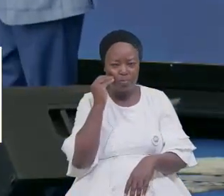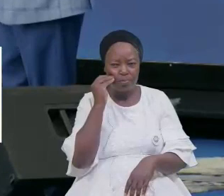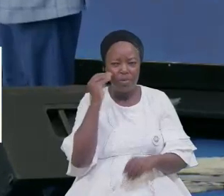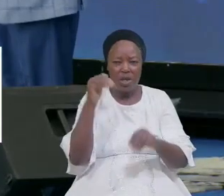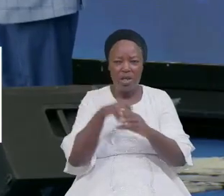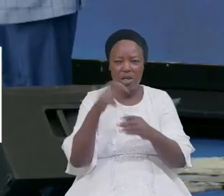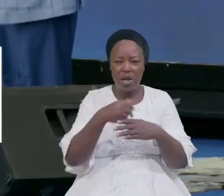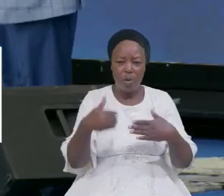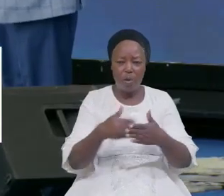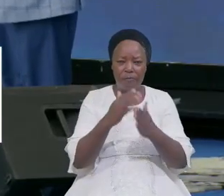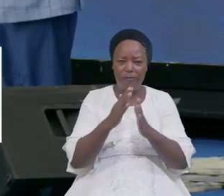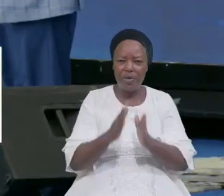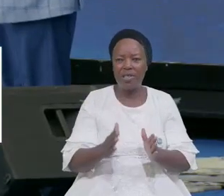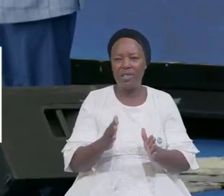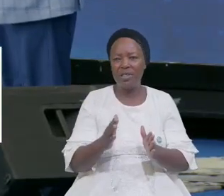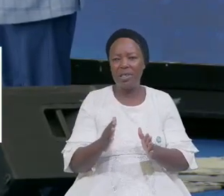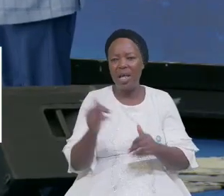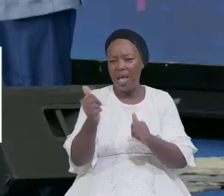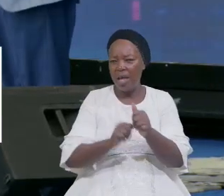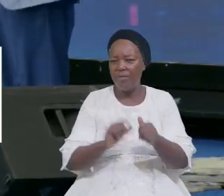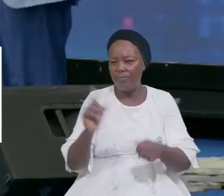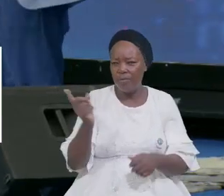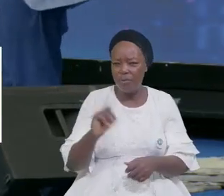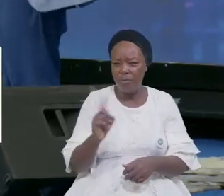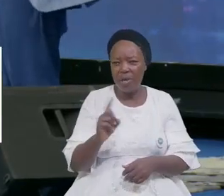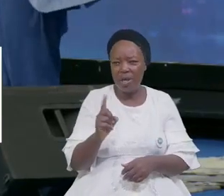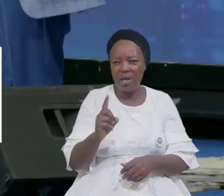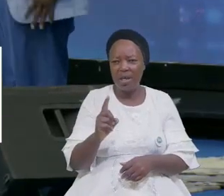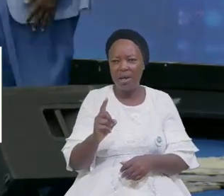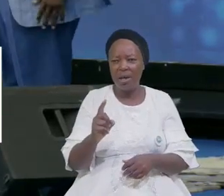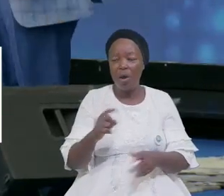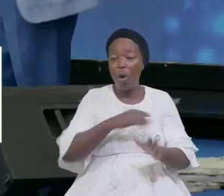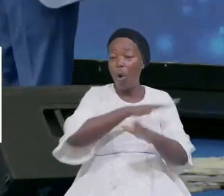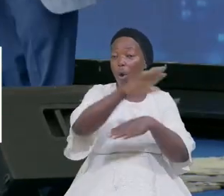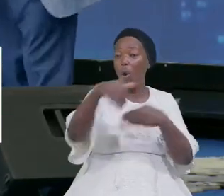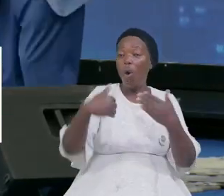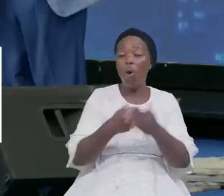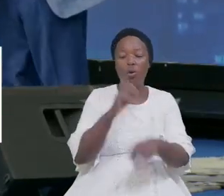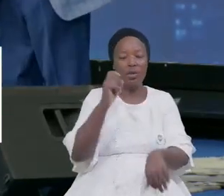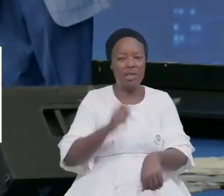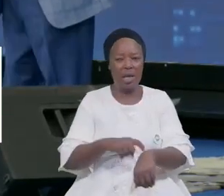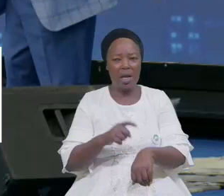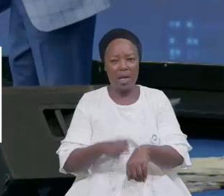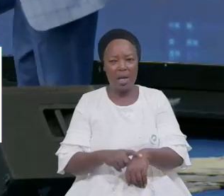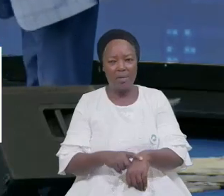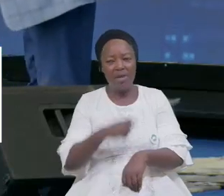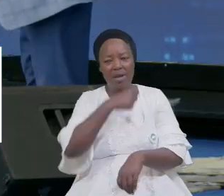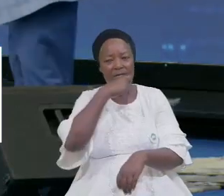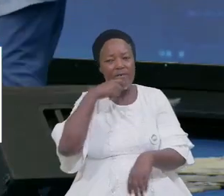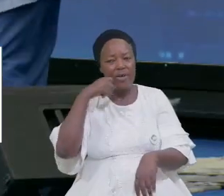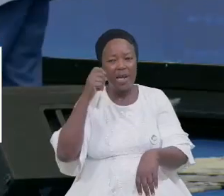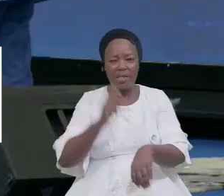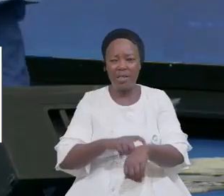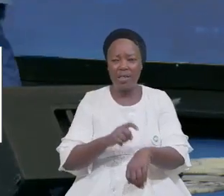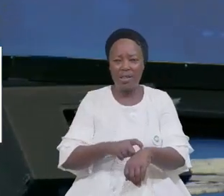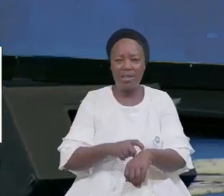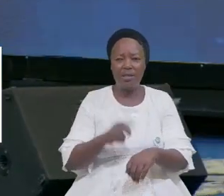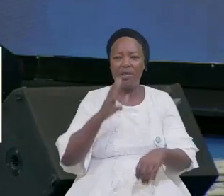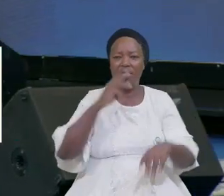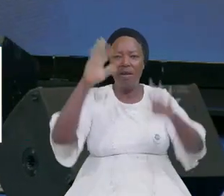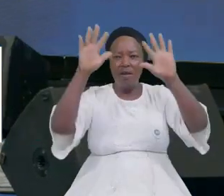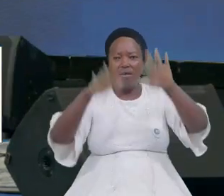office, everywhere, all time, dry season, rainy